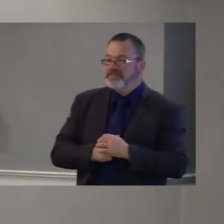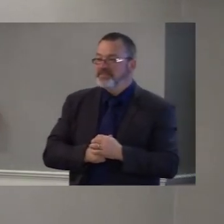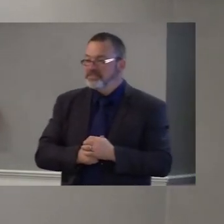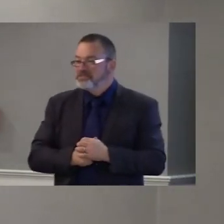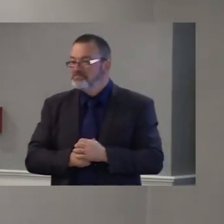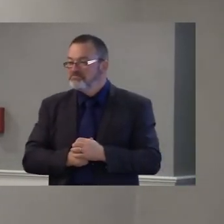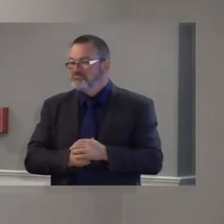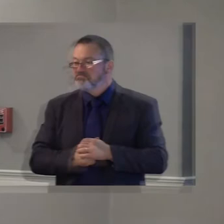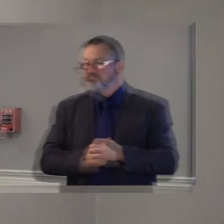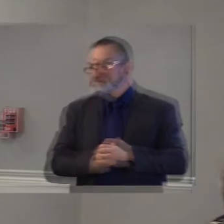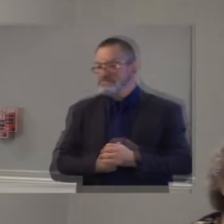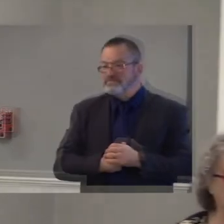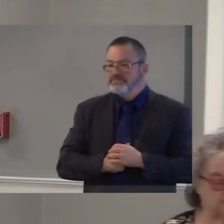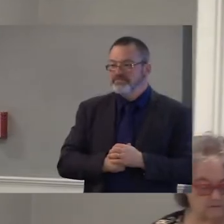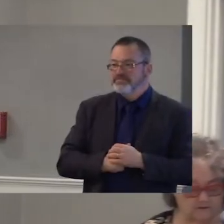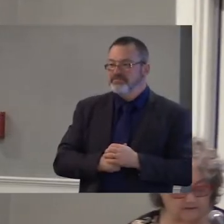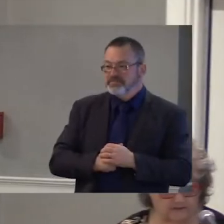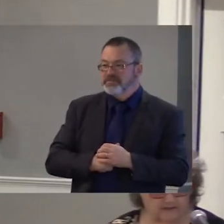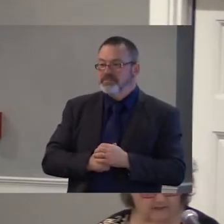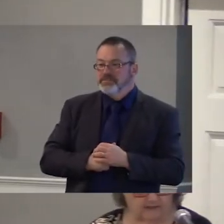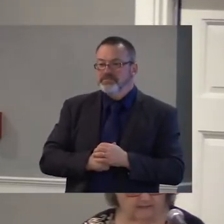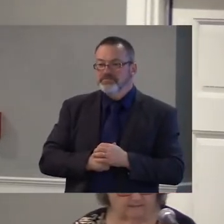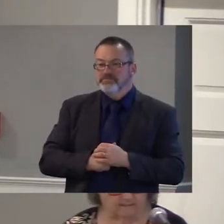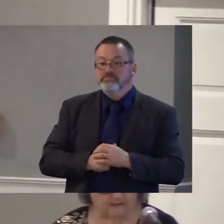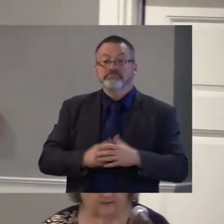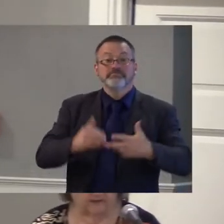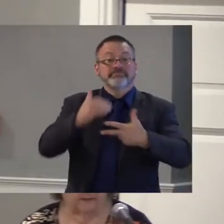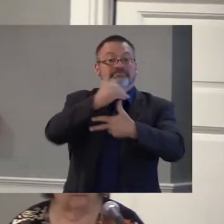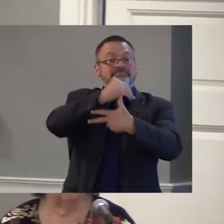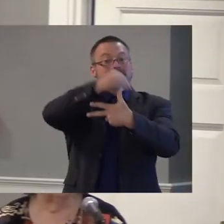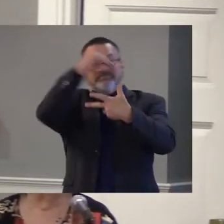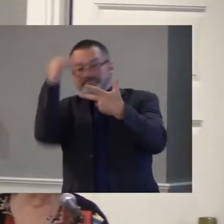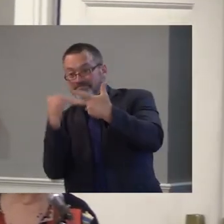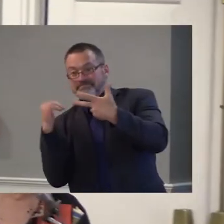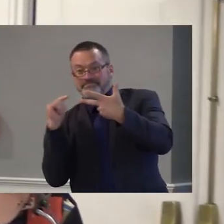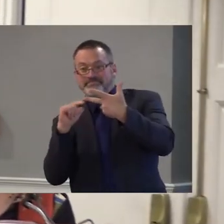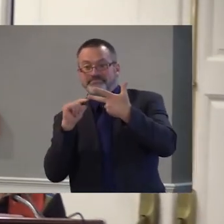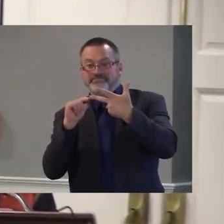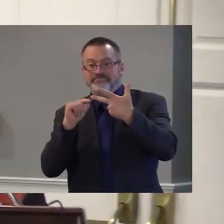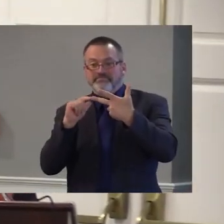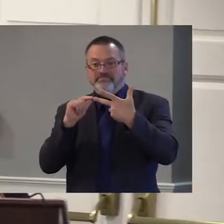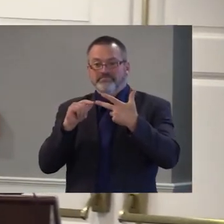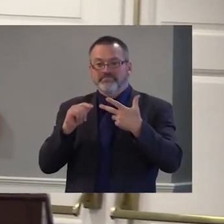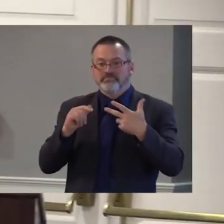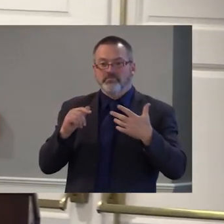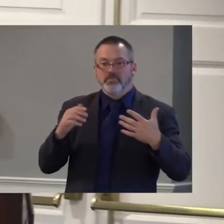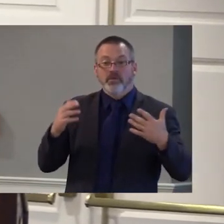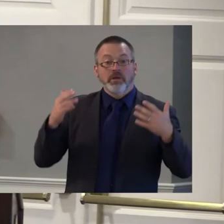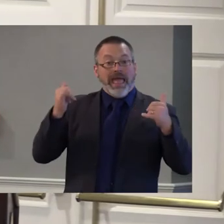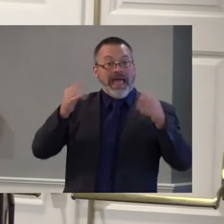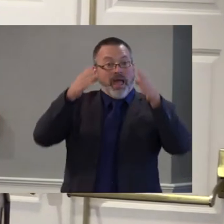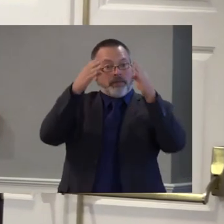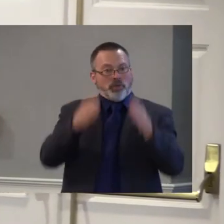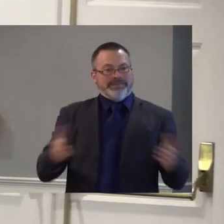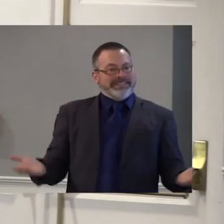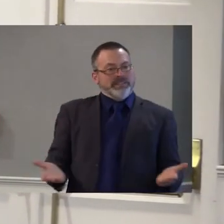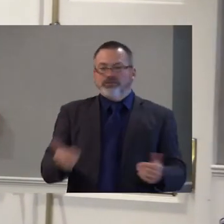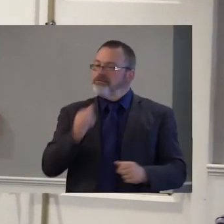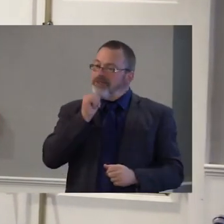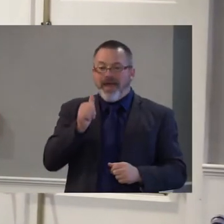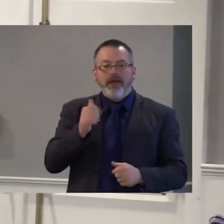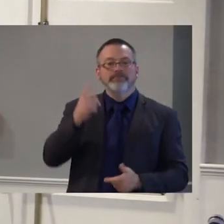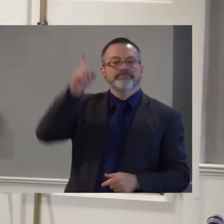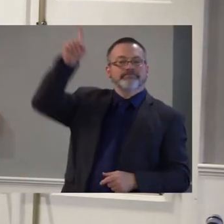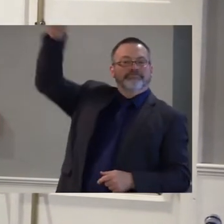And there is a third recipient of an award. She is right now in Washington, D.C. at the National Council on